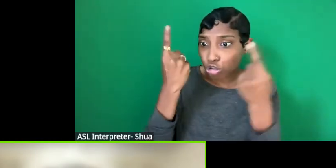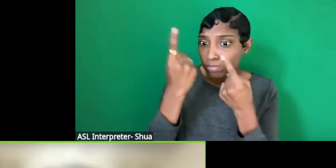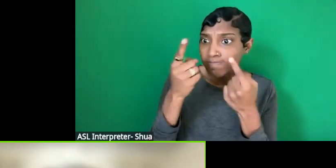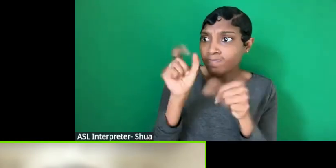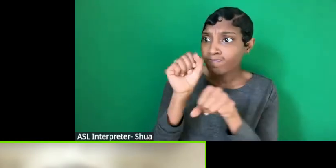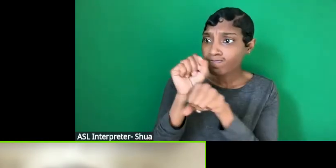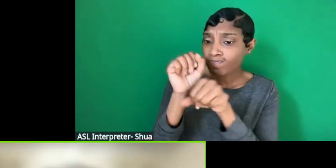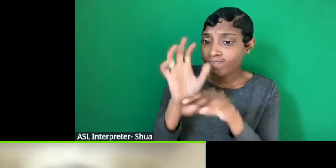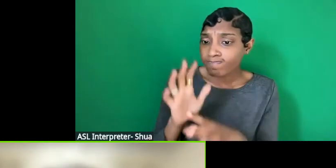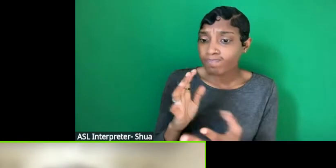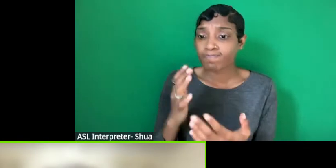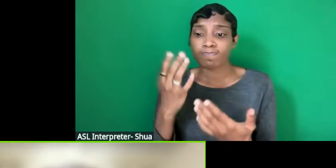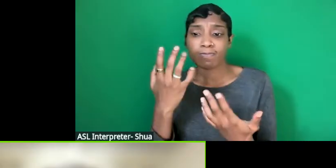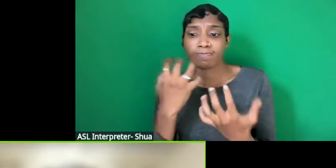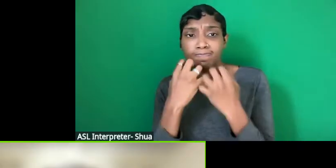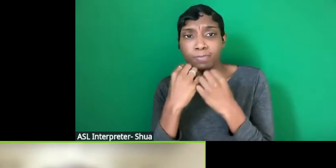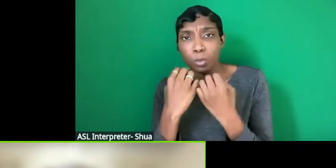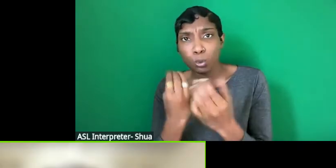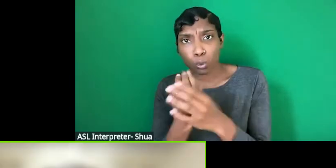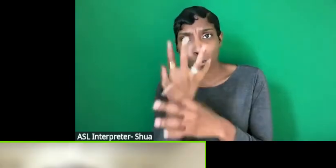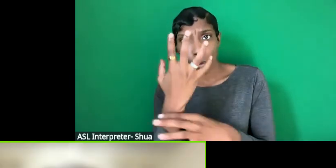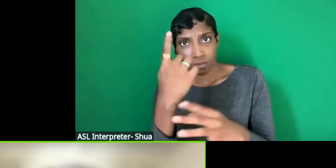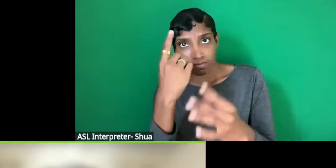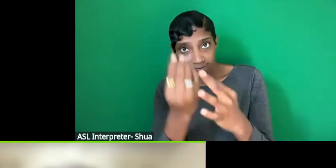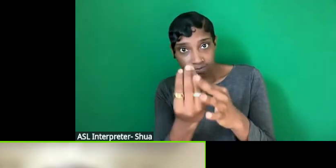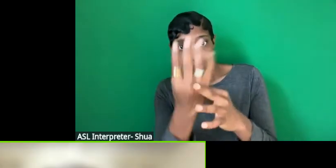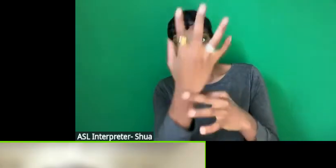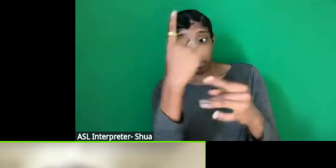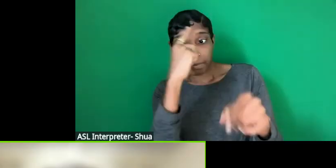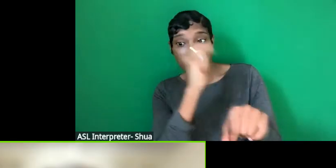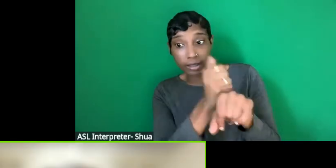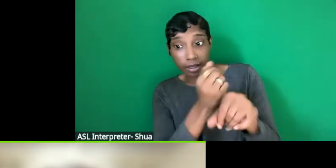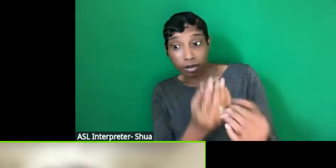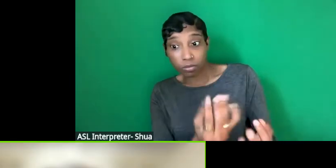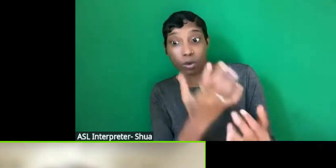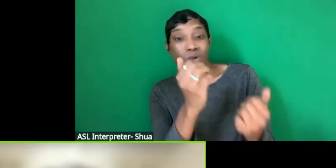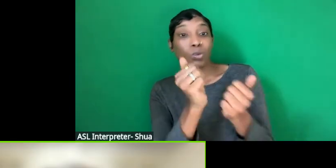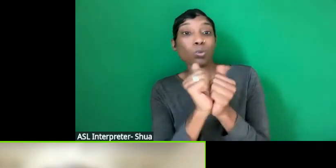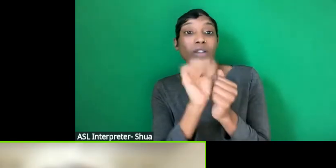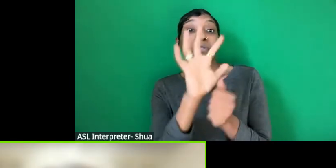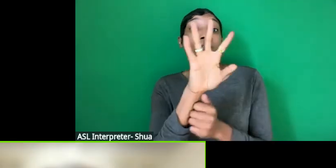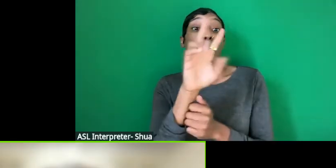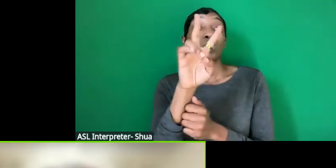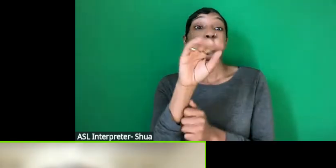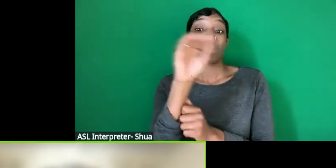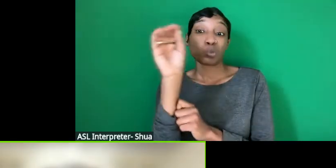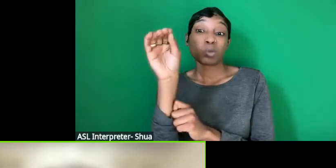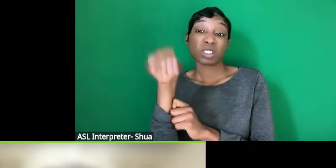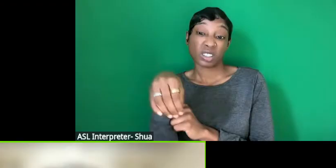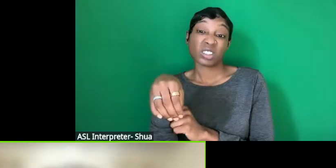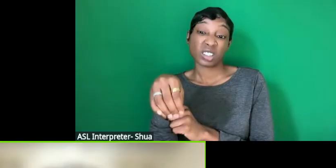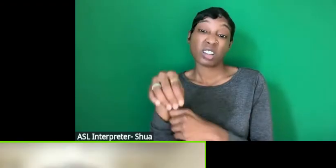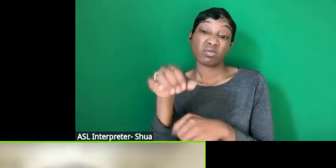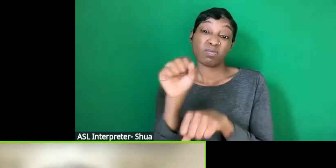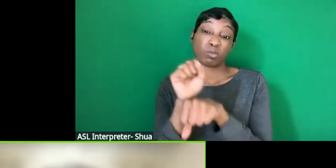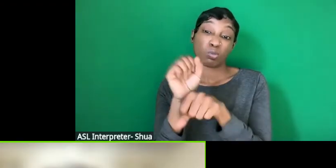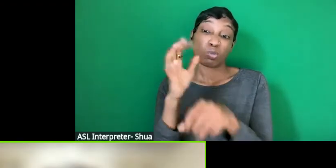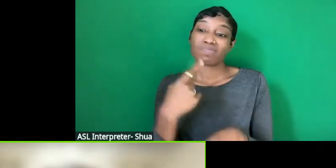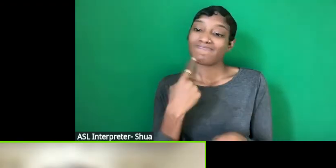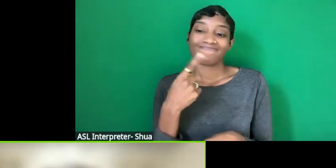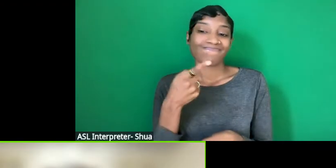growth mindset, with 52% of employees saying they who would take another job for more